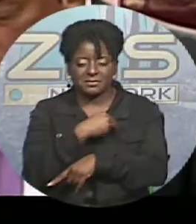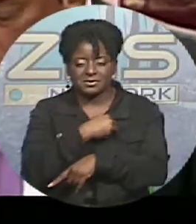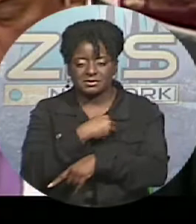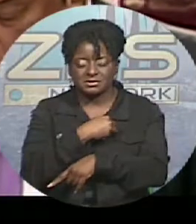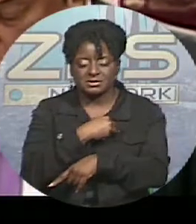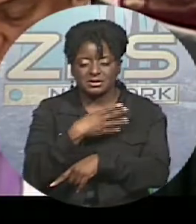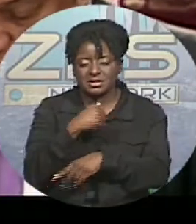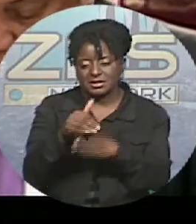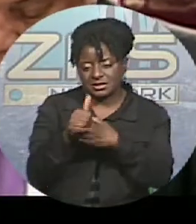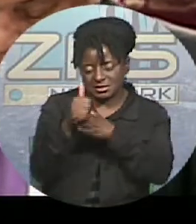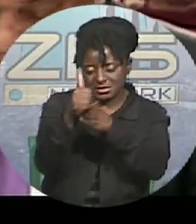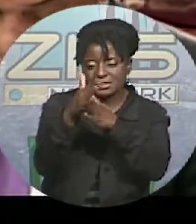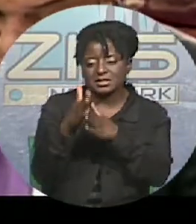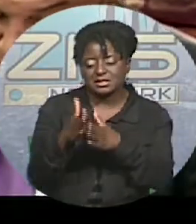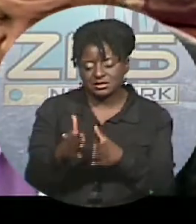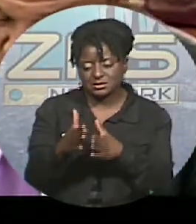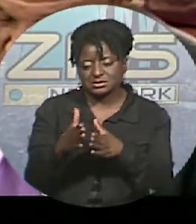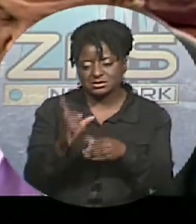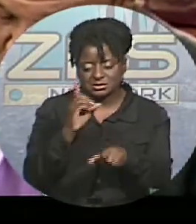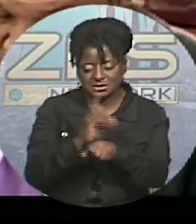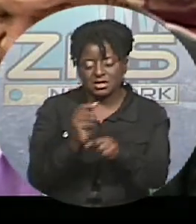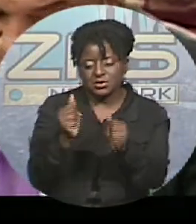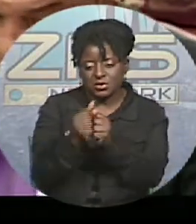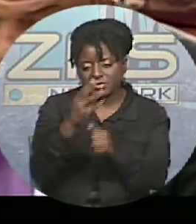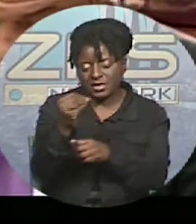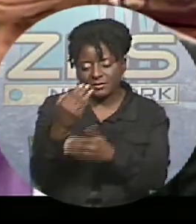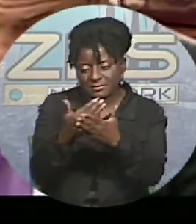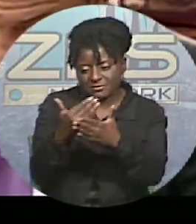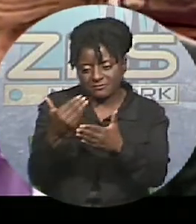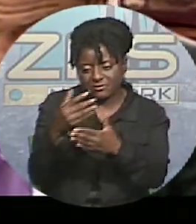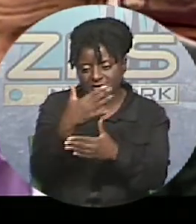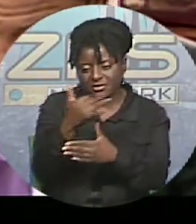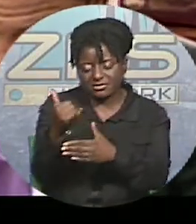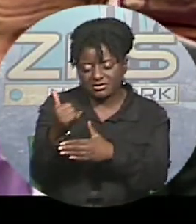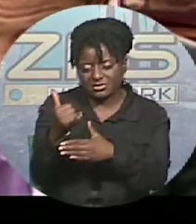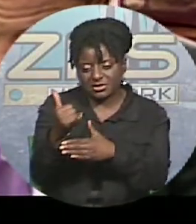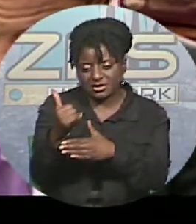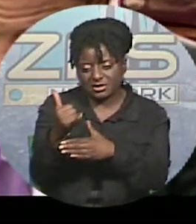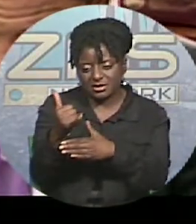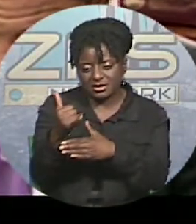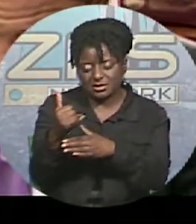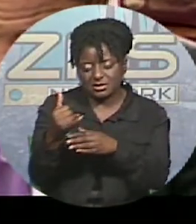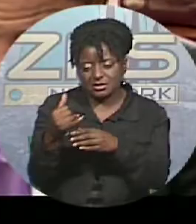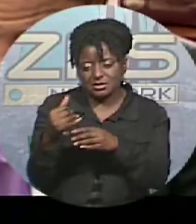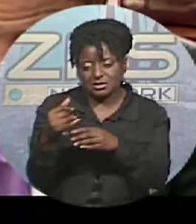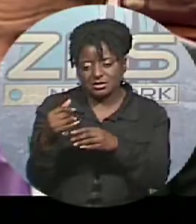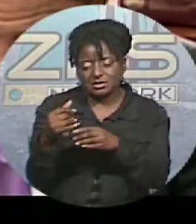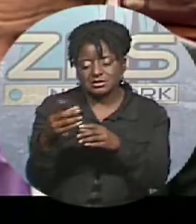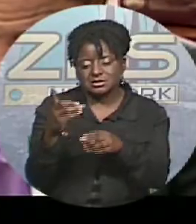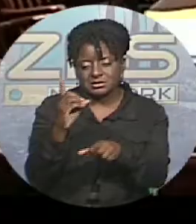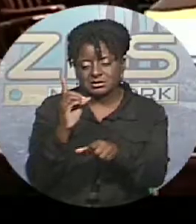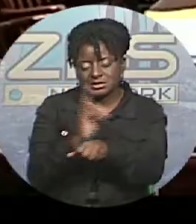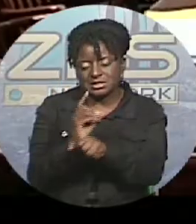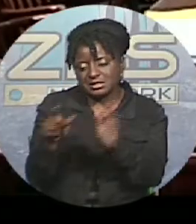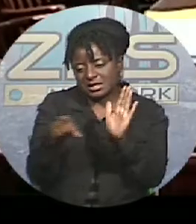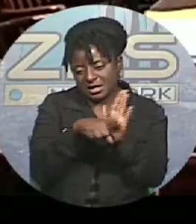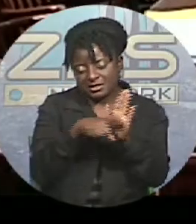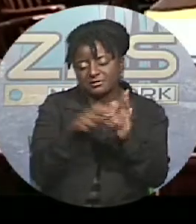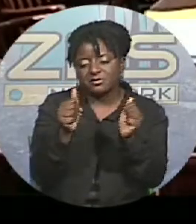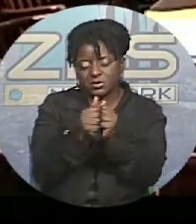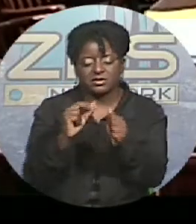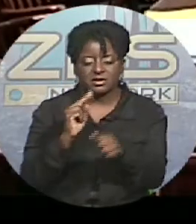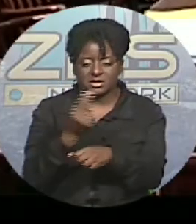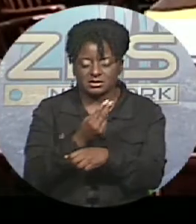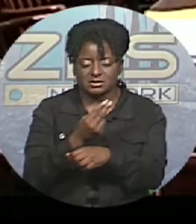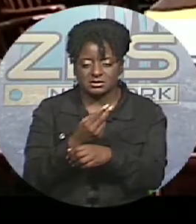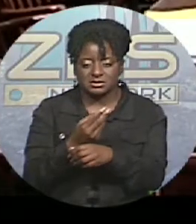Mr. Speaker, and deal with them before they deal adversely with us. The frequency